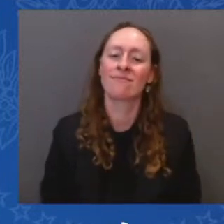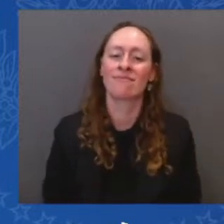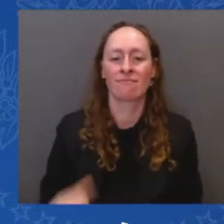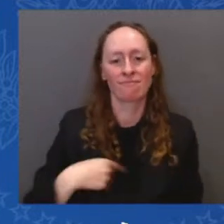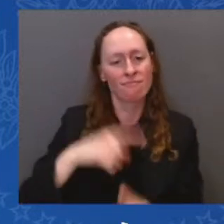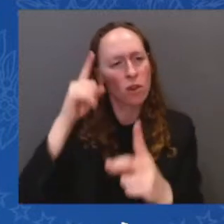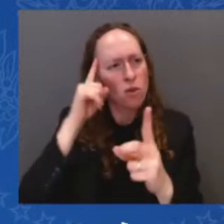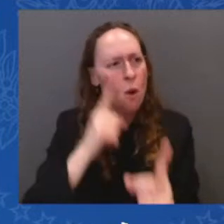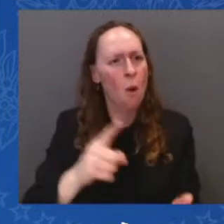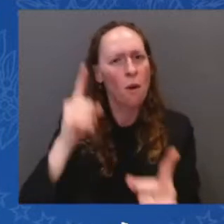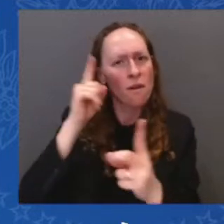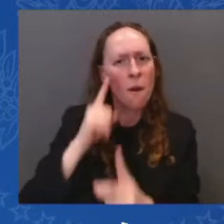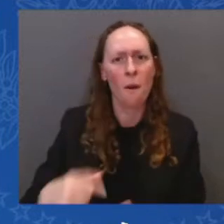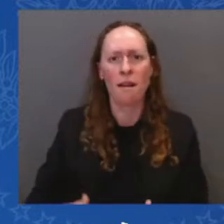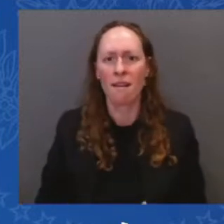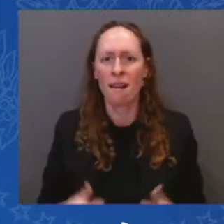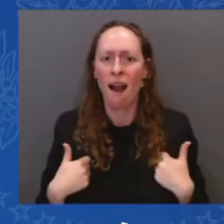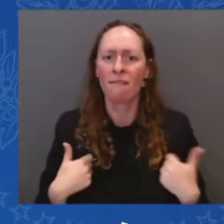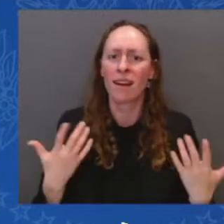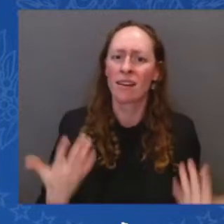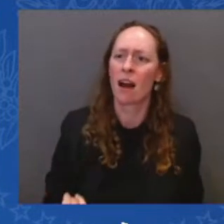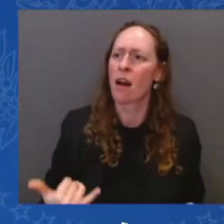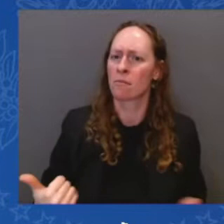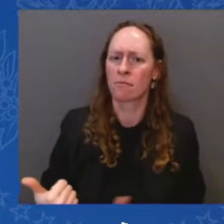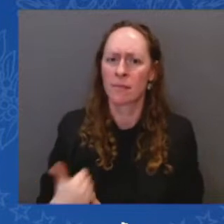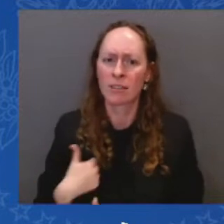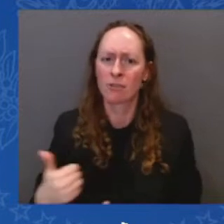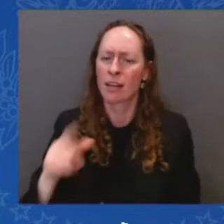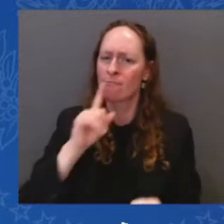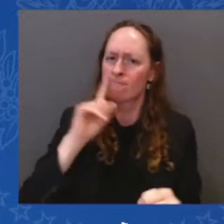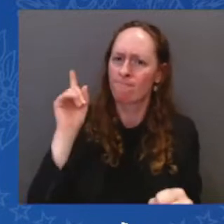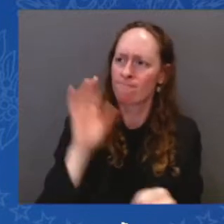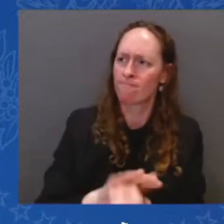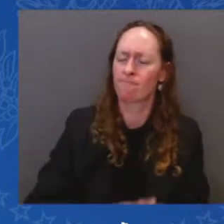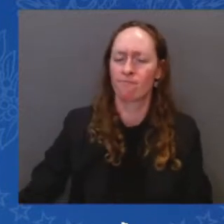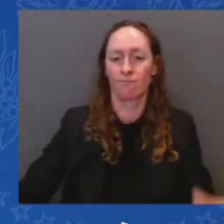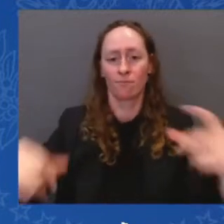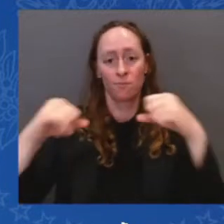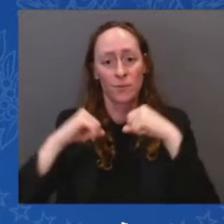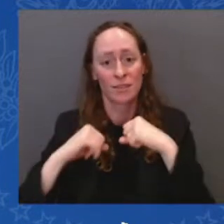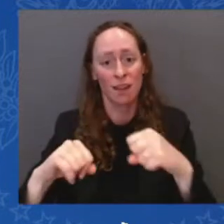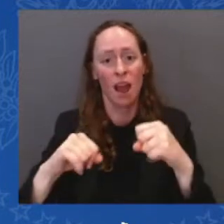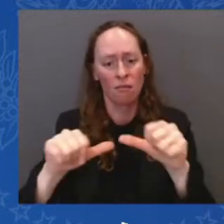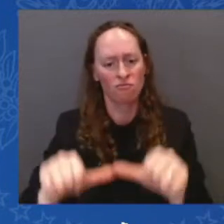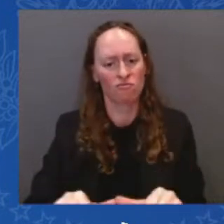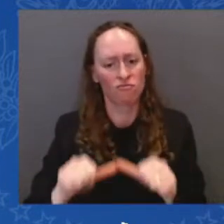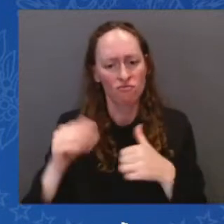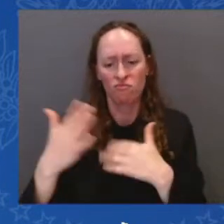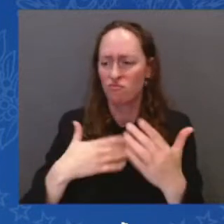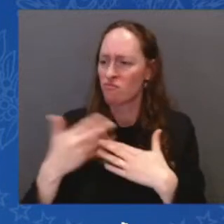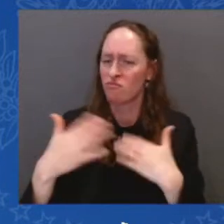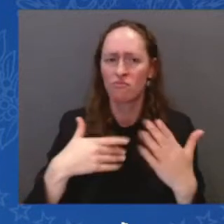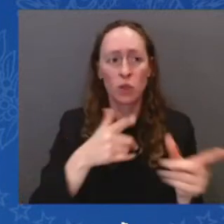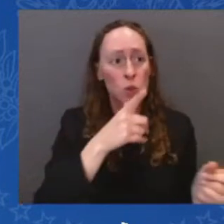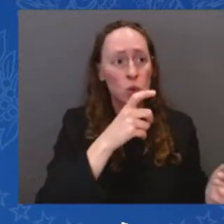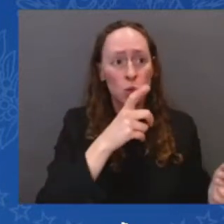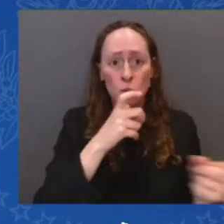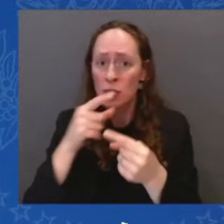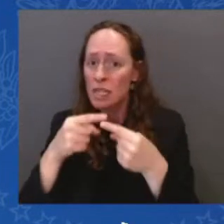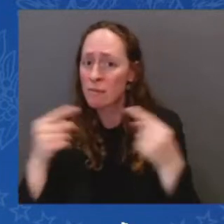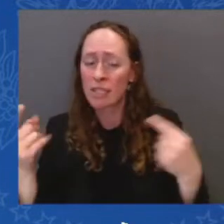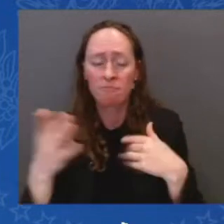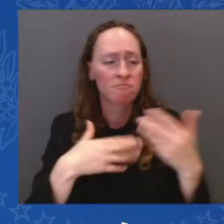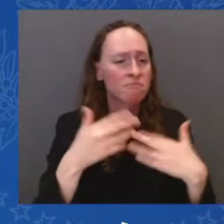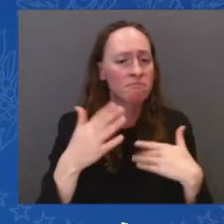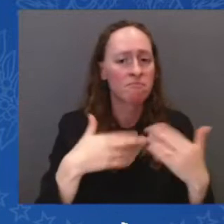uniform swear to protect and defend against all enemies, foreign and domestic. That has